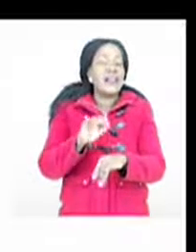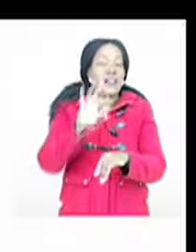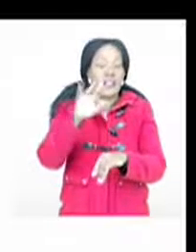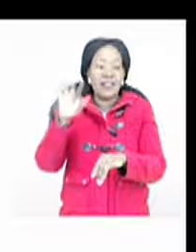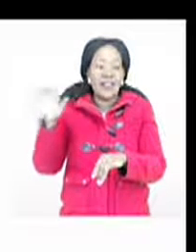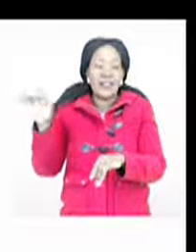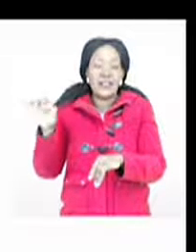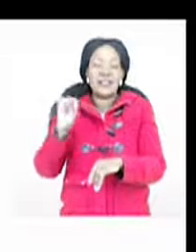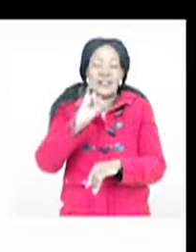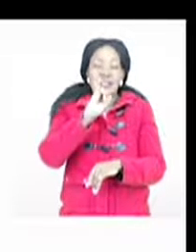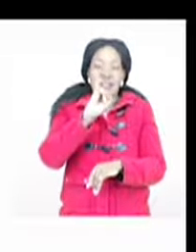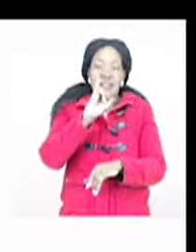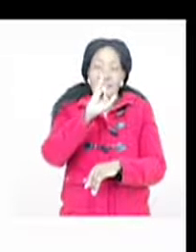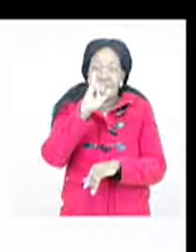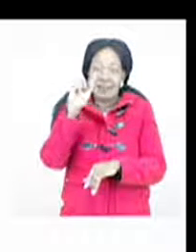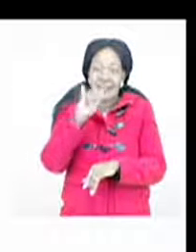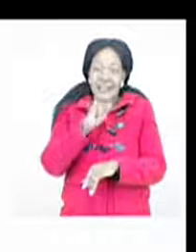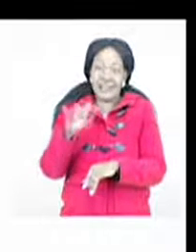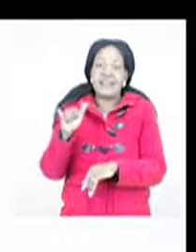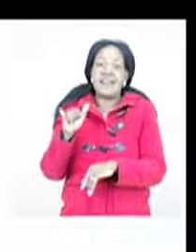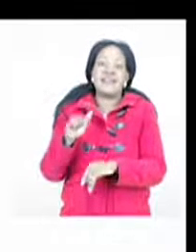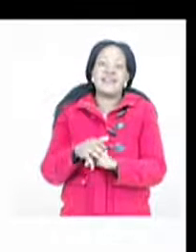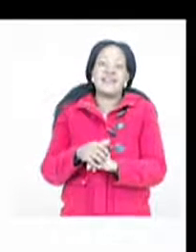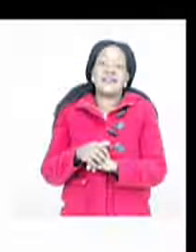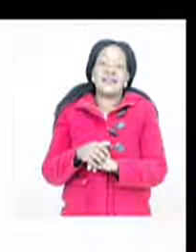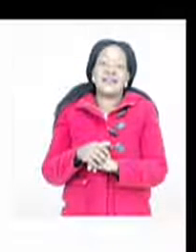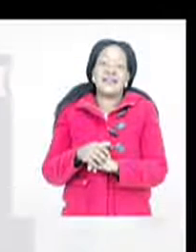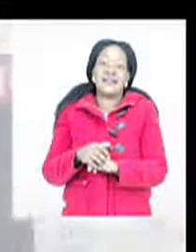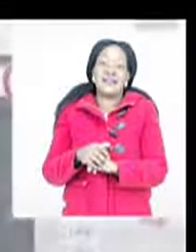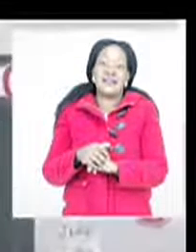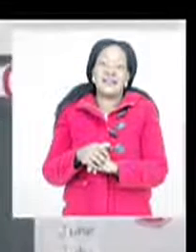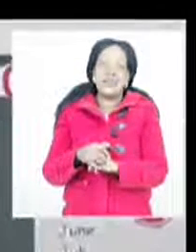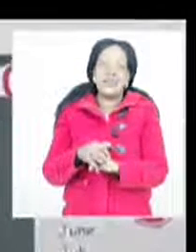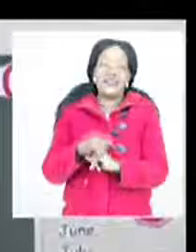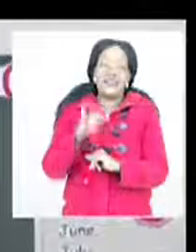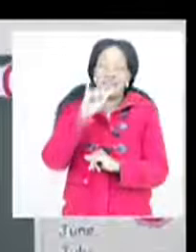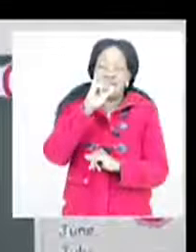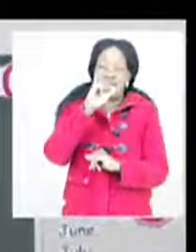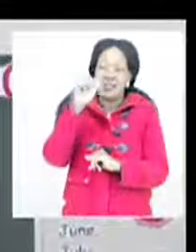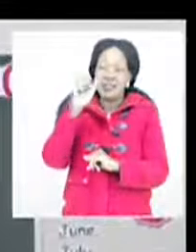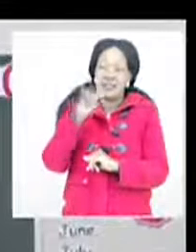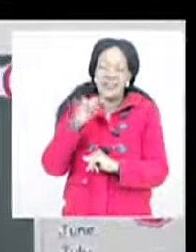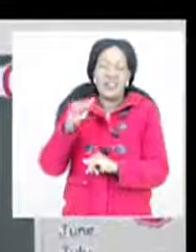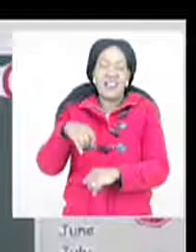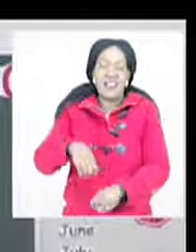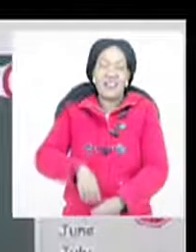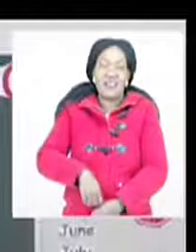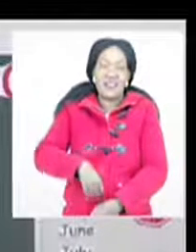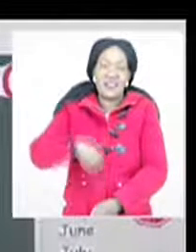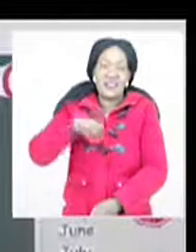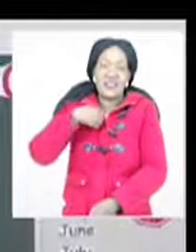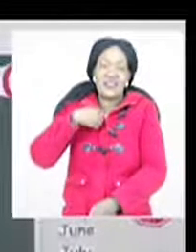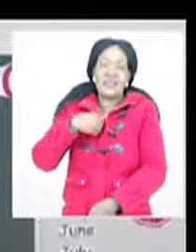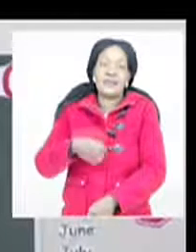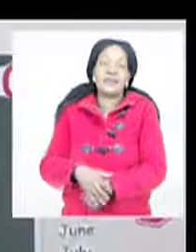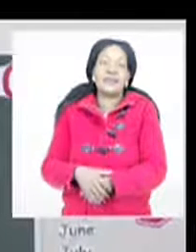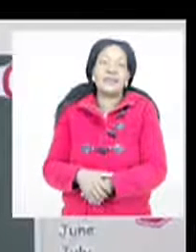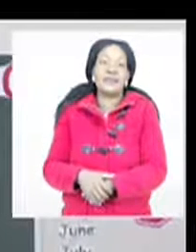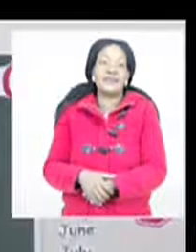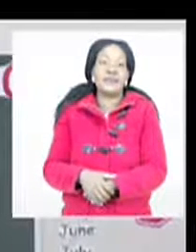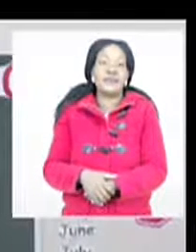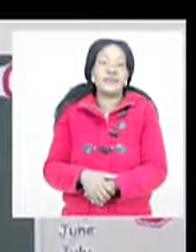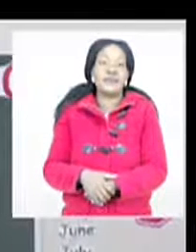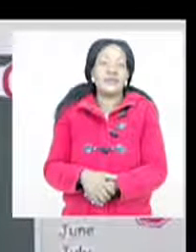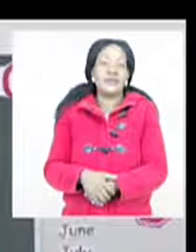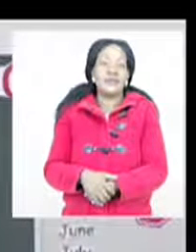but in phonics, it is Z. Z for zipper, Z.